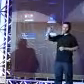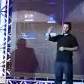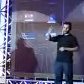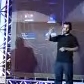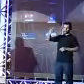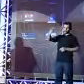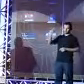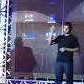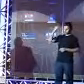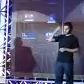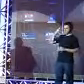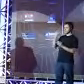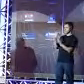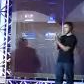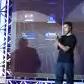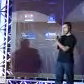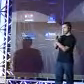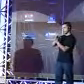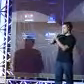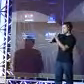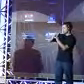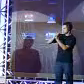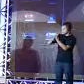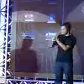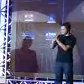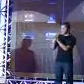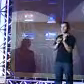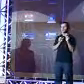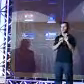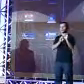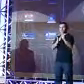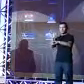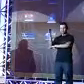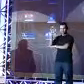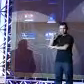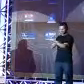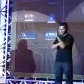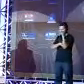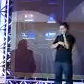environmental education is a field characterized by a paradox.